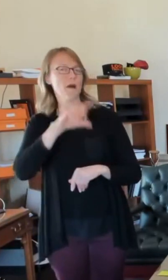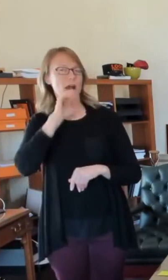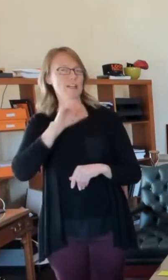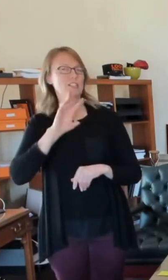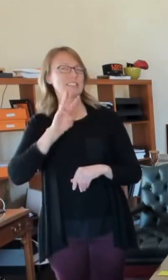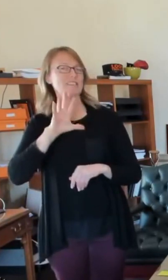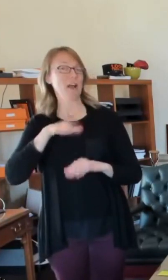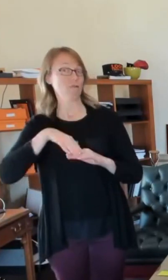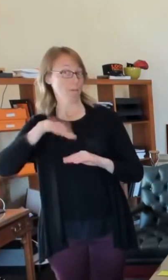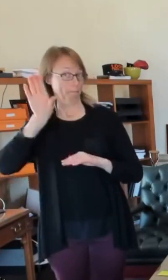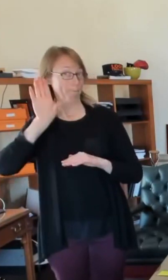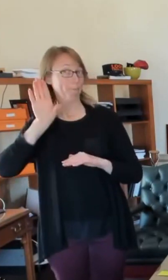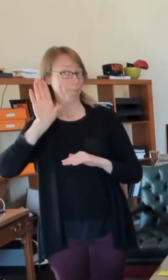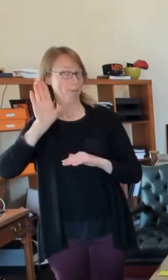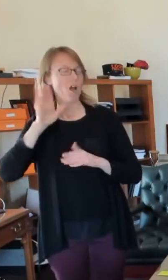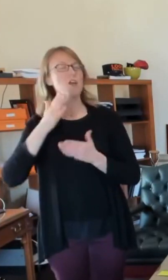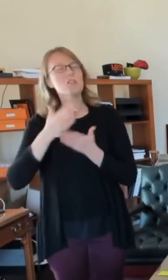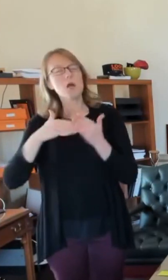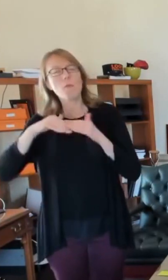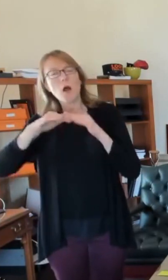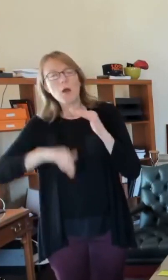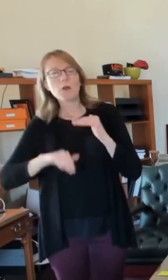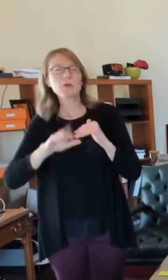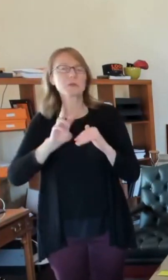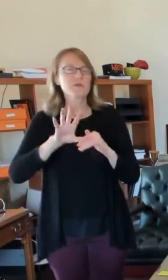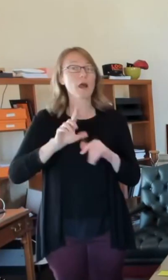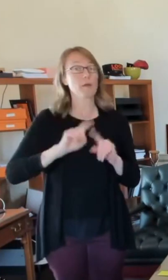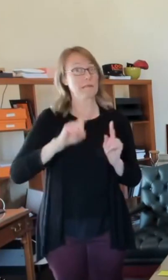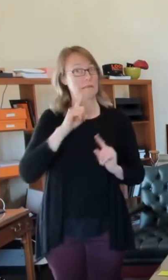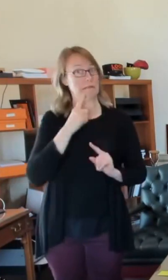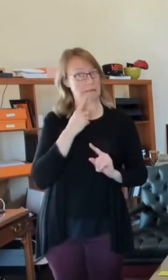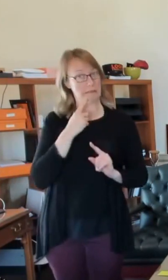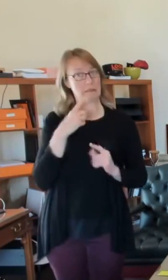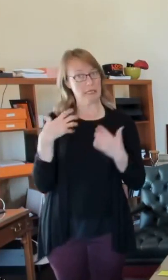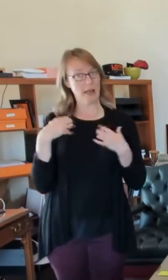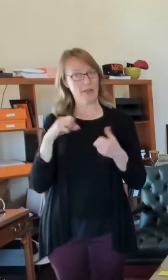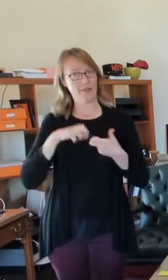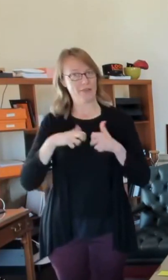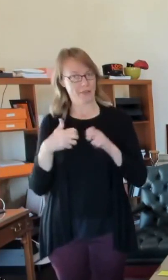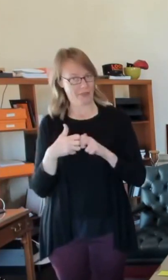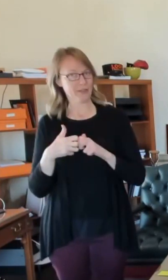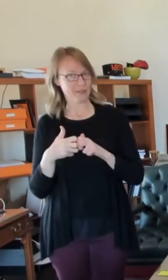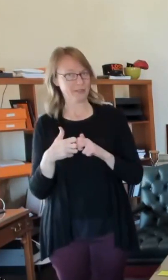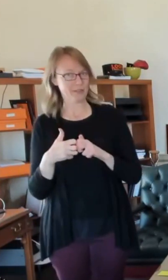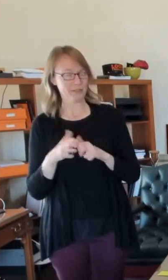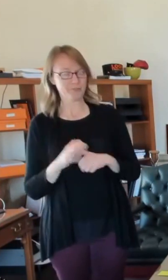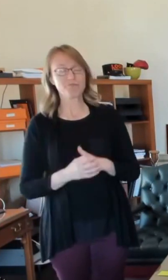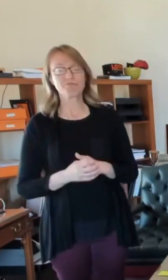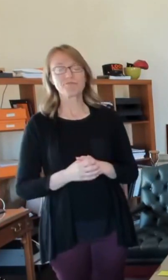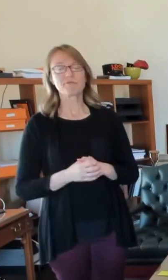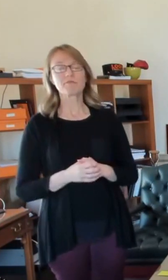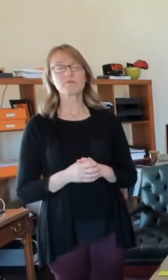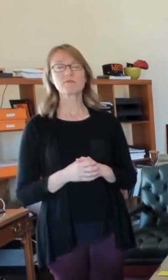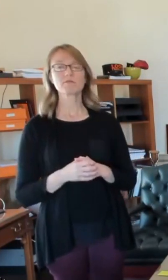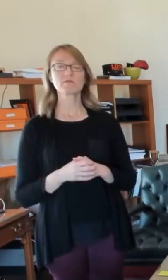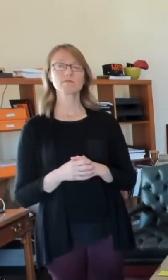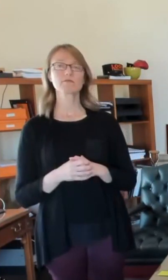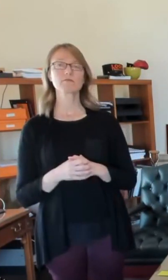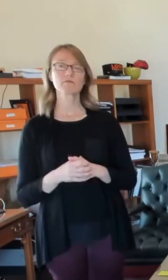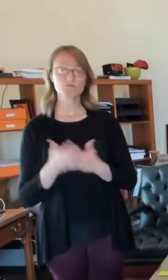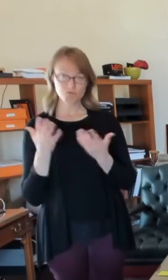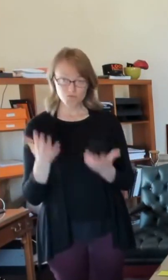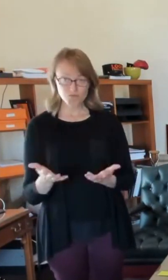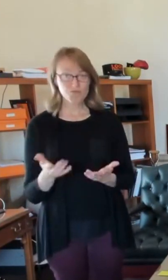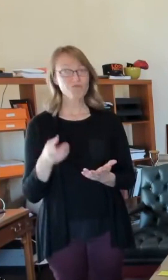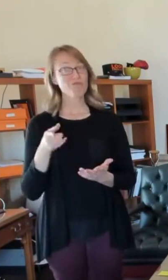folks that were under 65 who had severe underlying health conditions. And so that was a